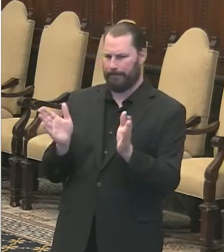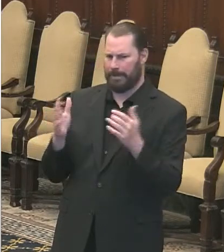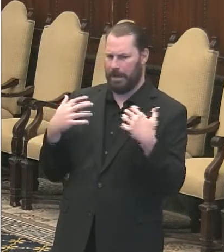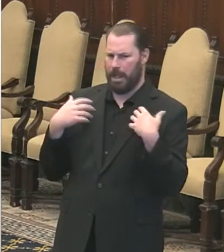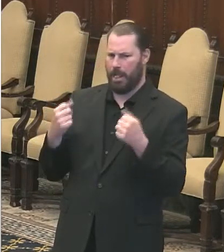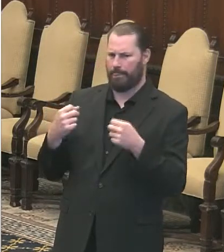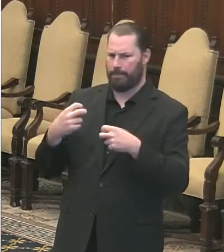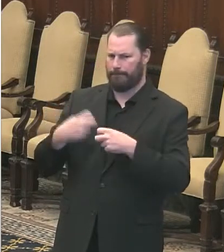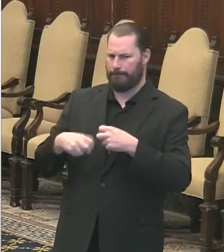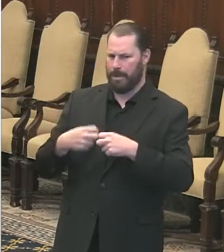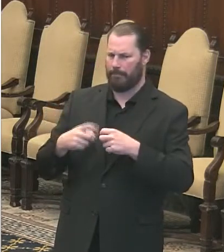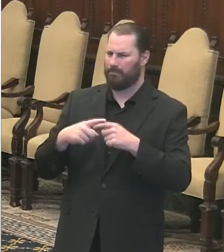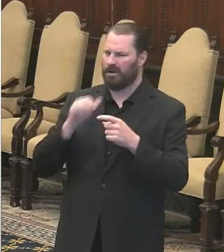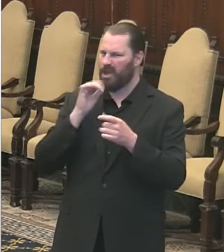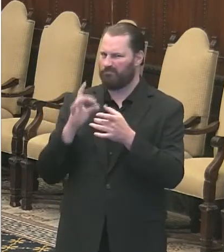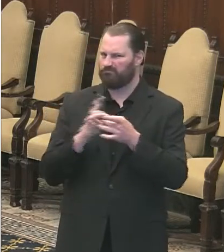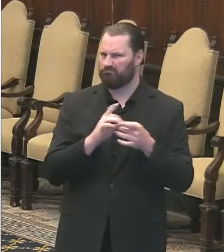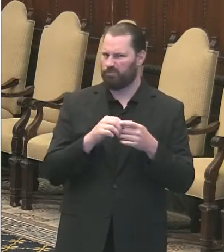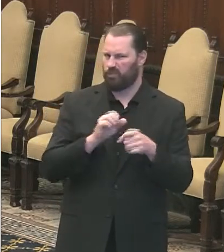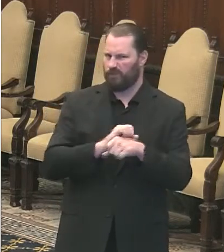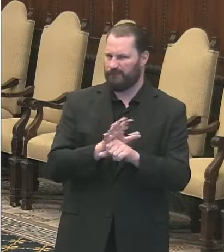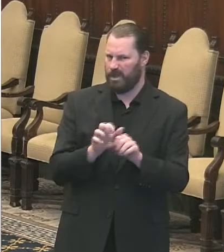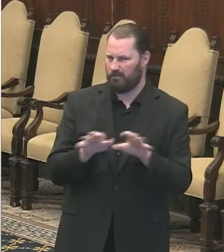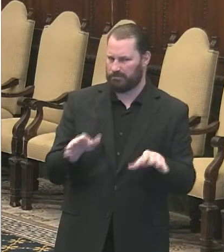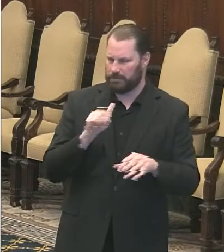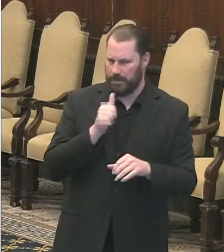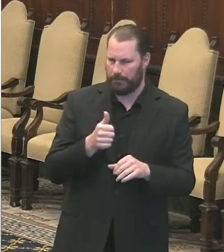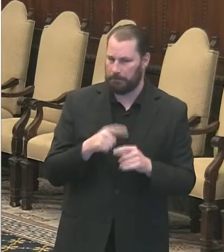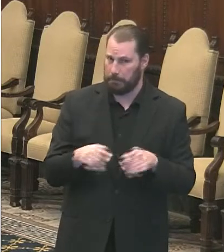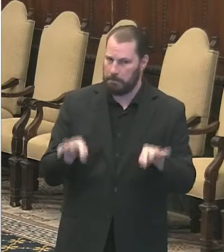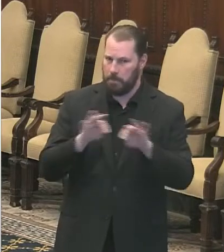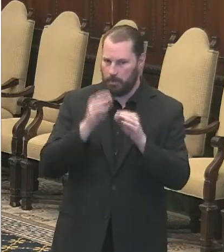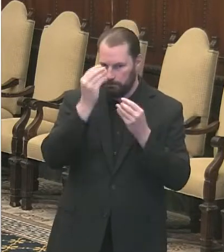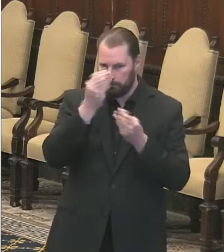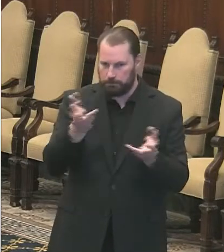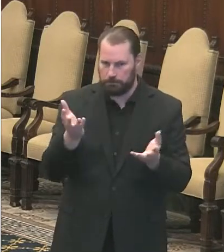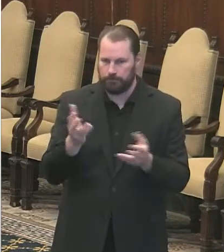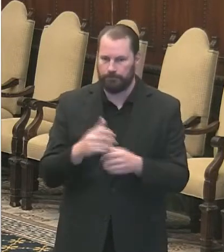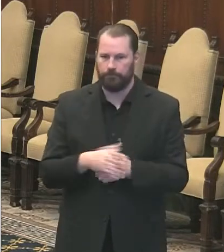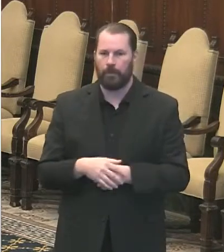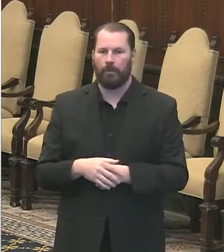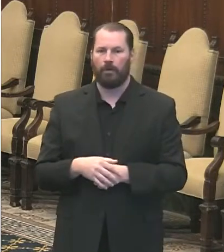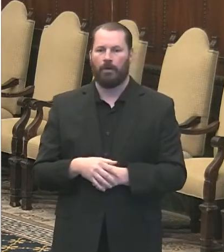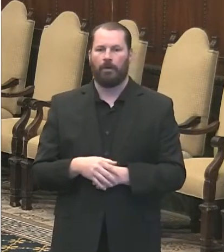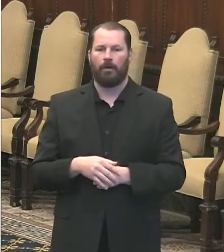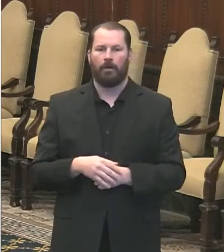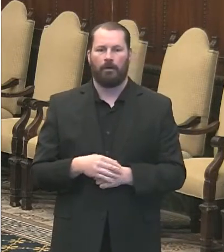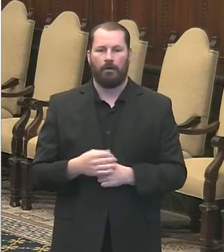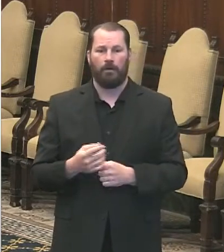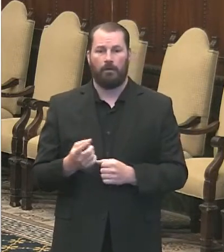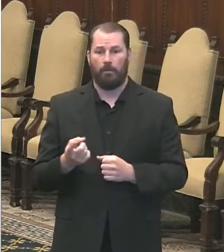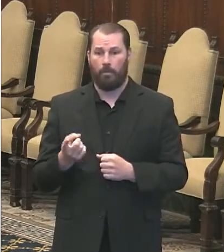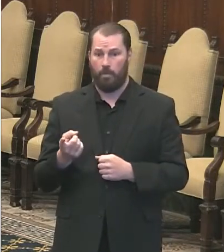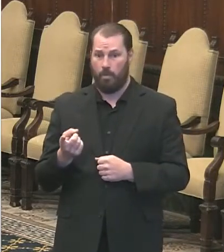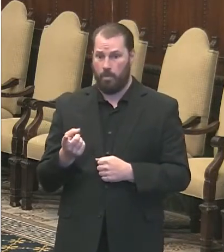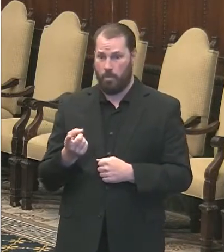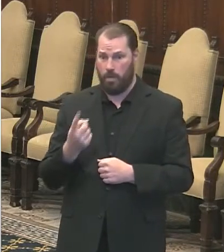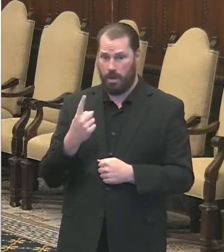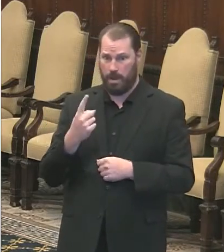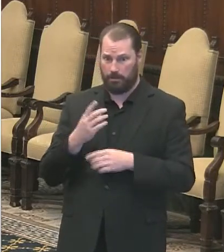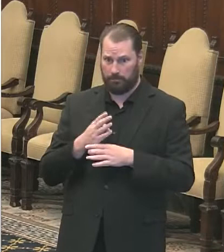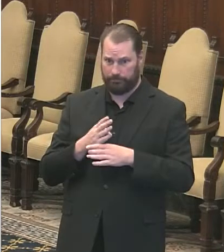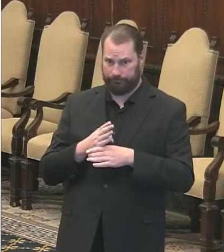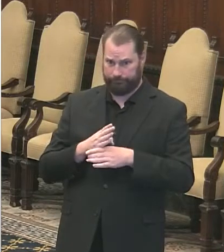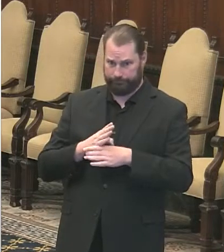important. You know, the number 1 preventable cause of death in infants in Philadelphia is sleep-related deaths. That's an infant who